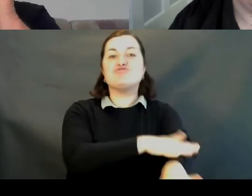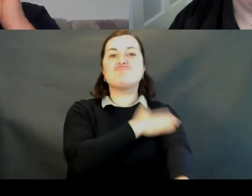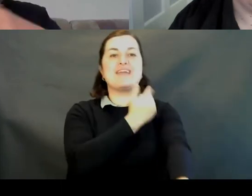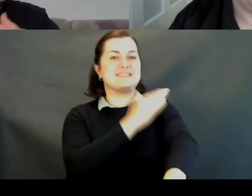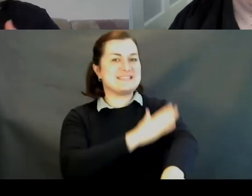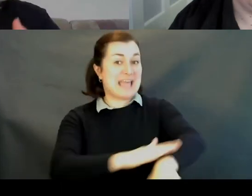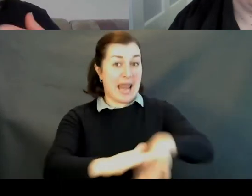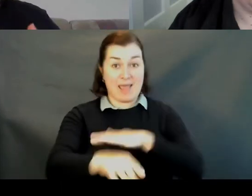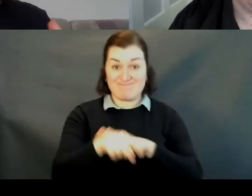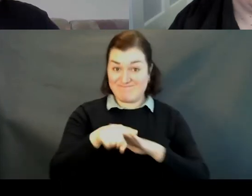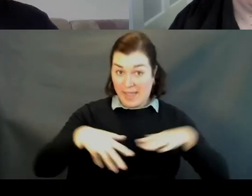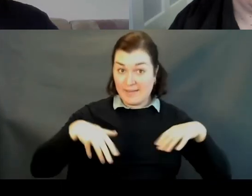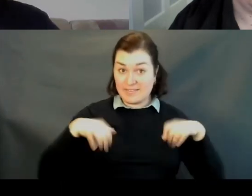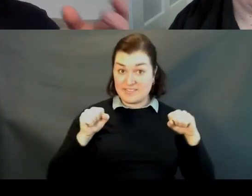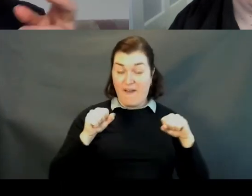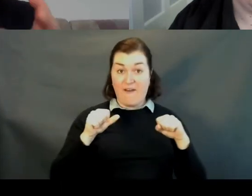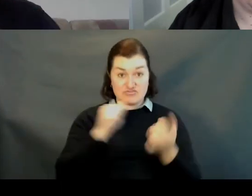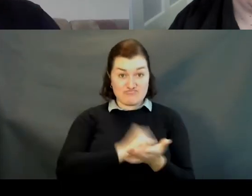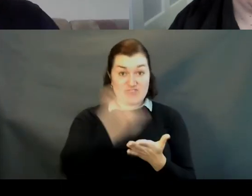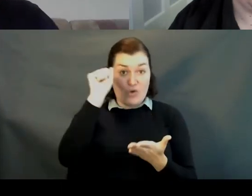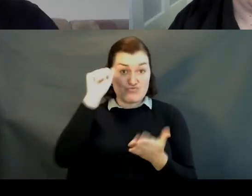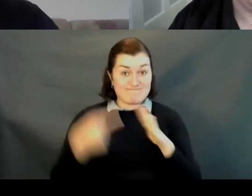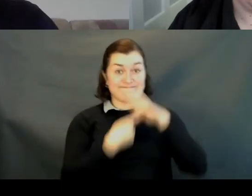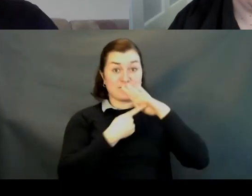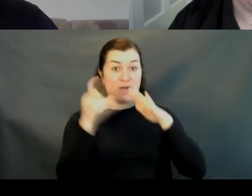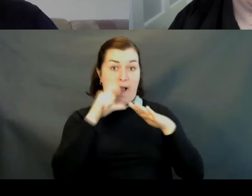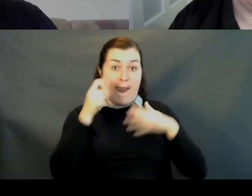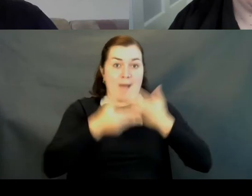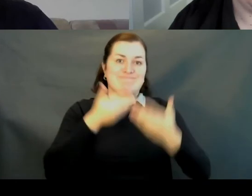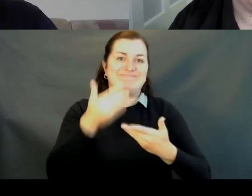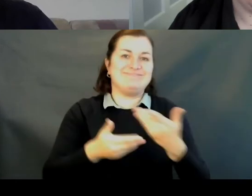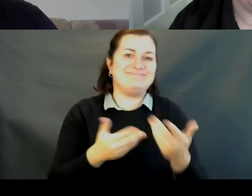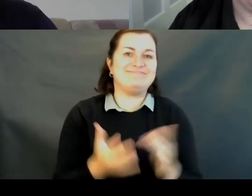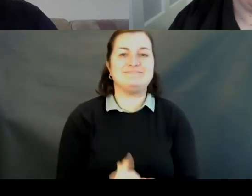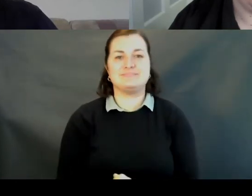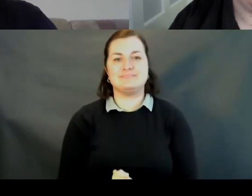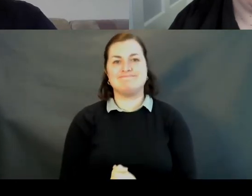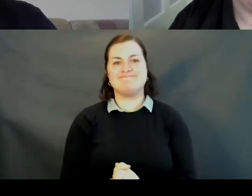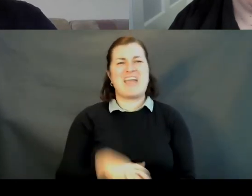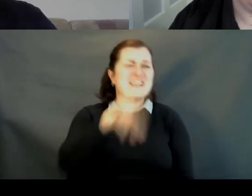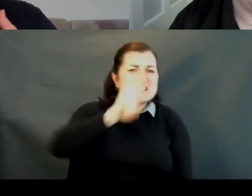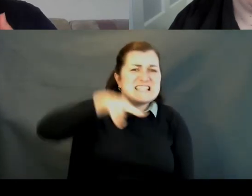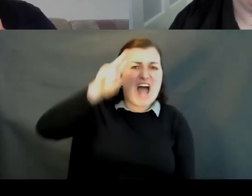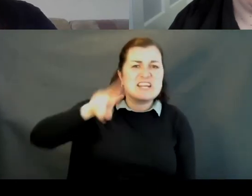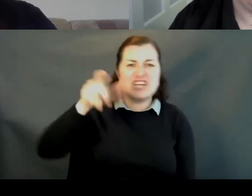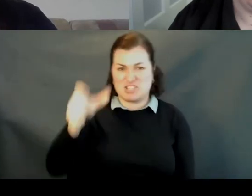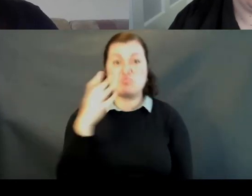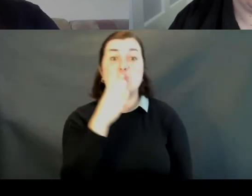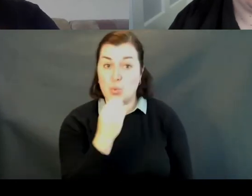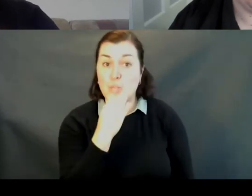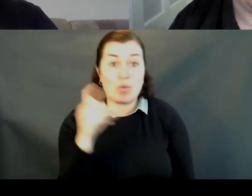cultural significance of colour. And we go on and we go through. And designers use this. Designers use the idea of colour. A show of